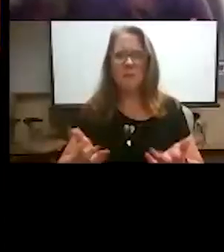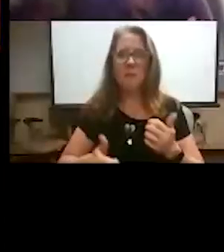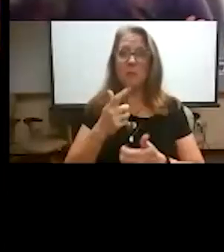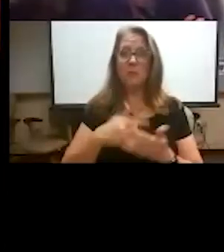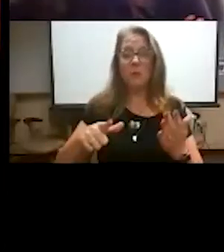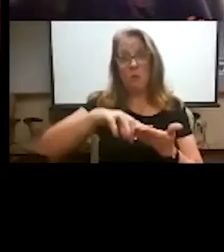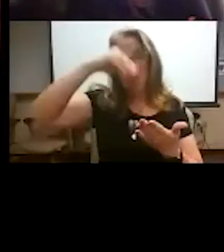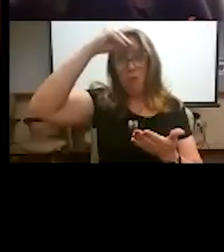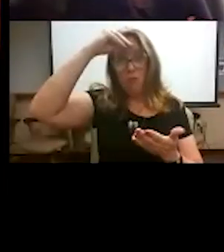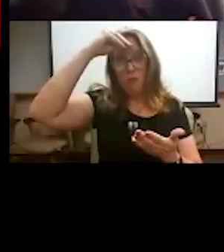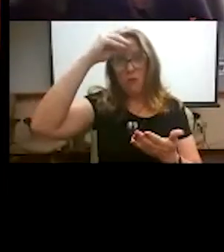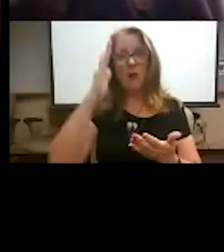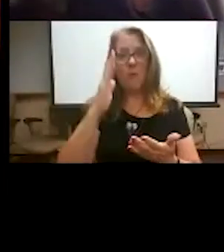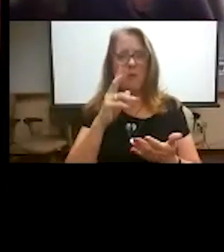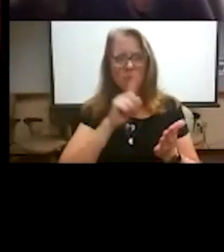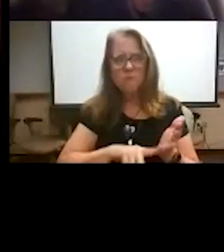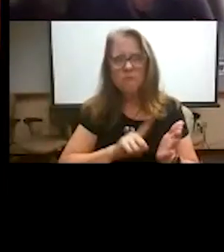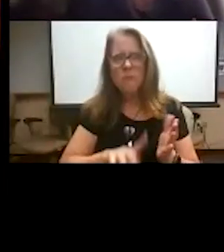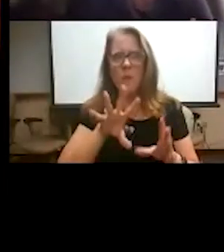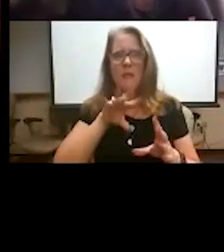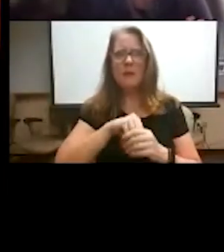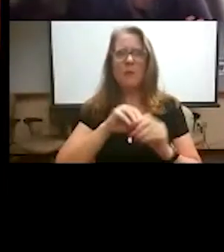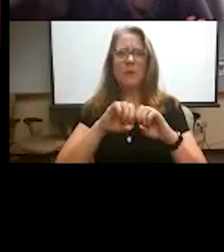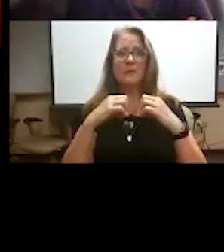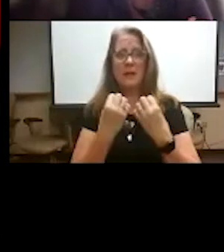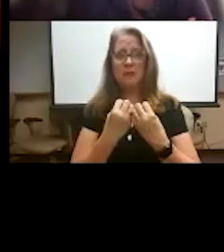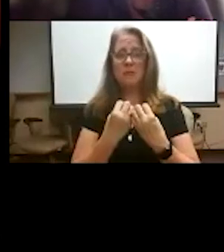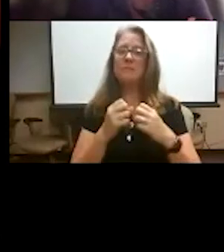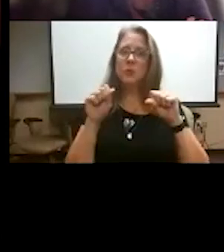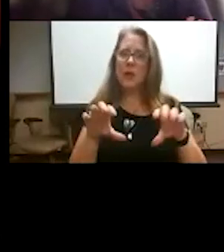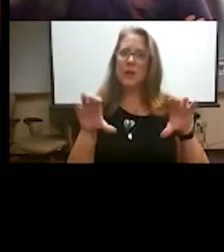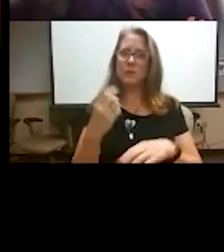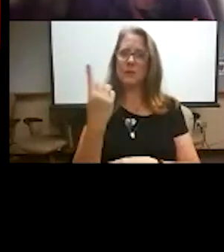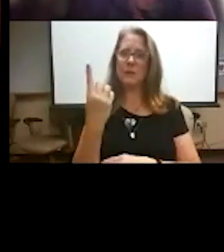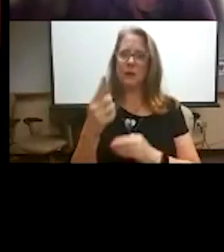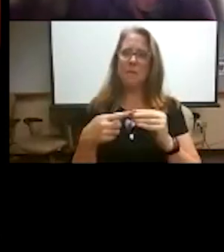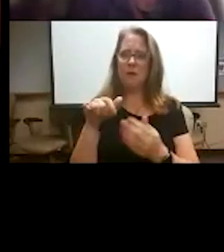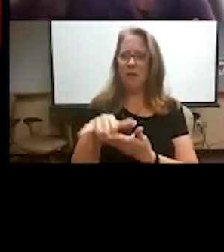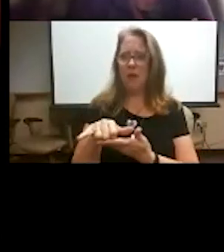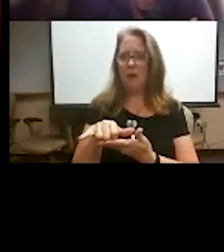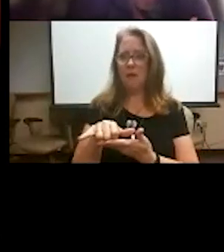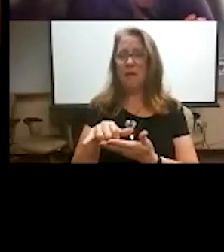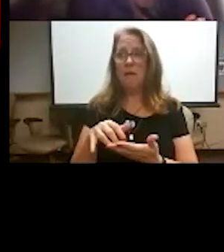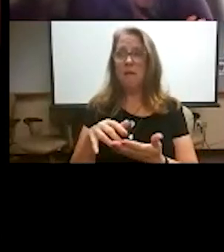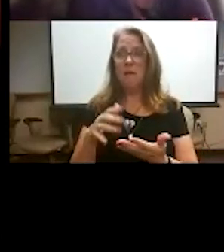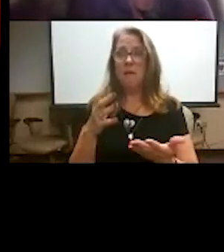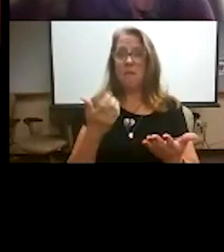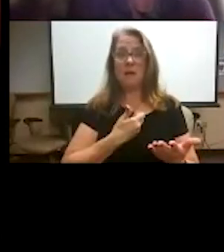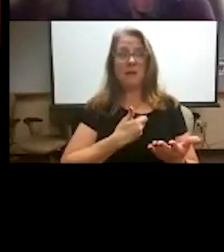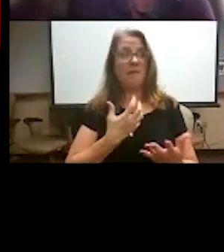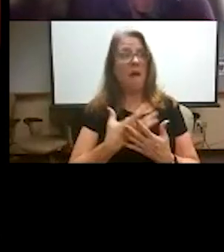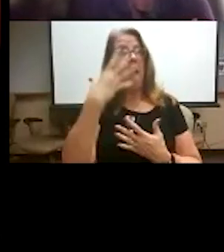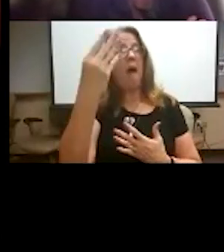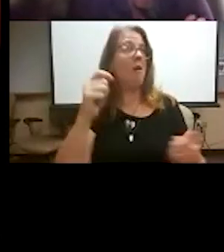you learn and will look at within your organizations, you can do something about. You may not be able to go out and